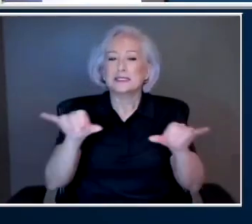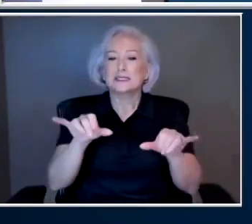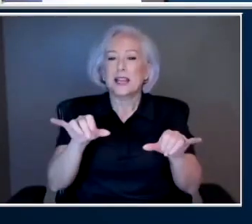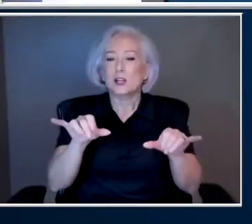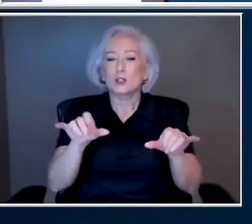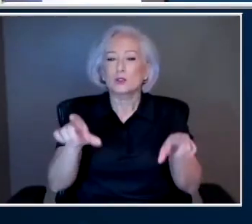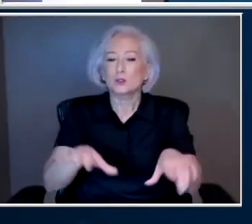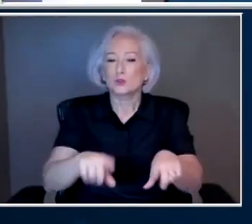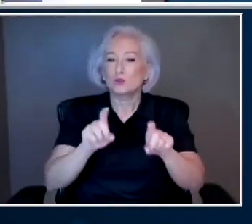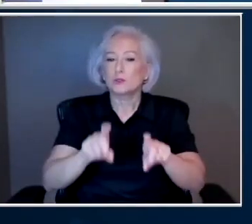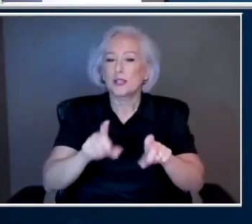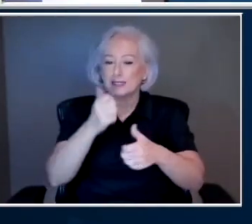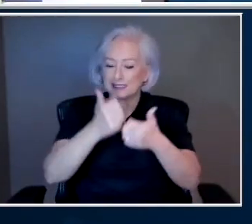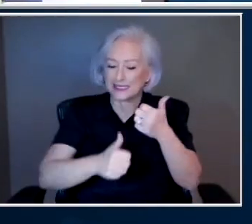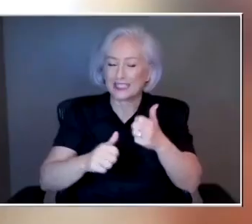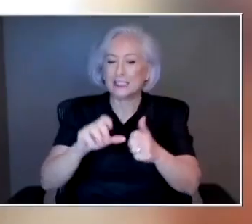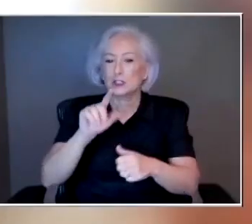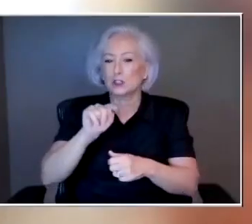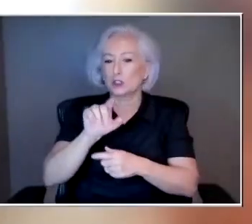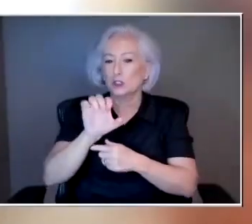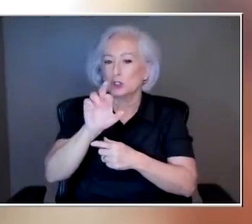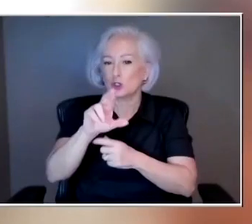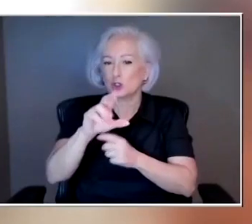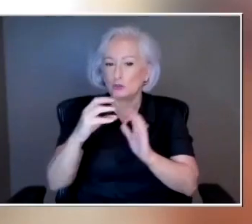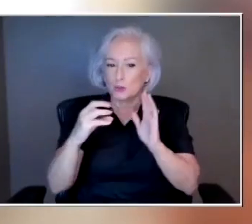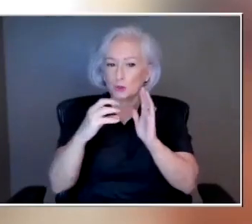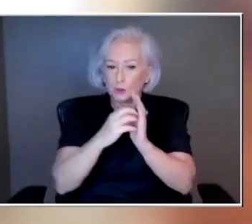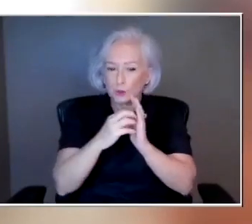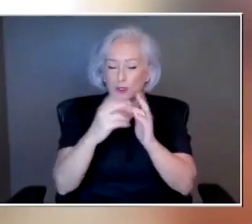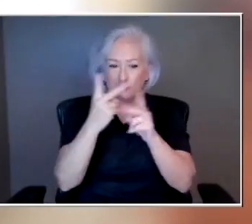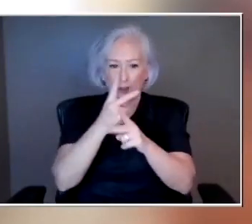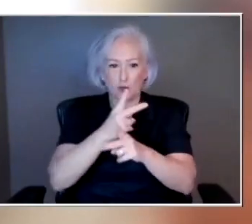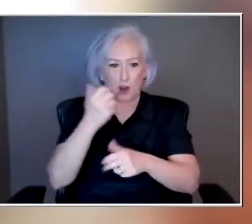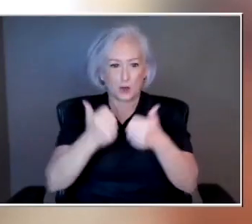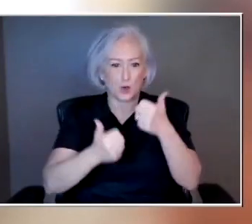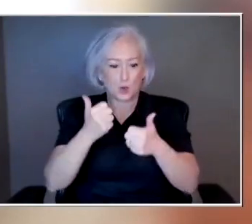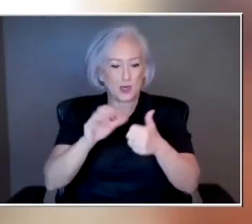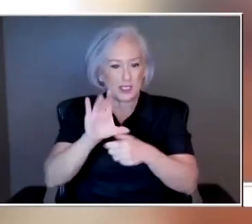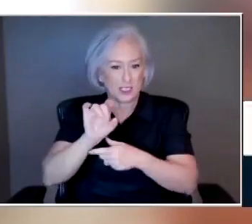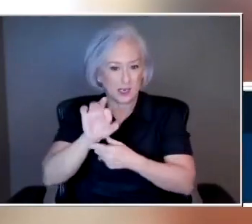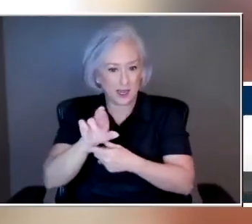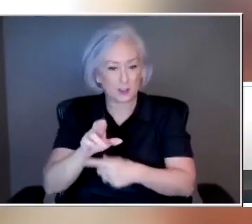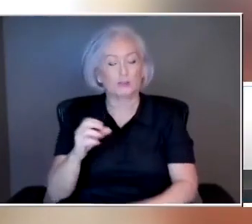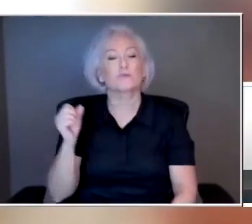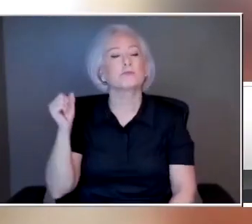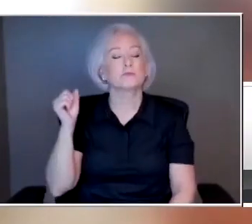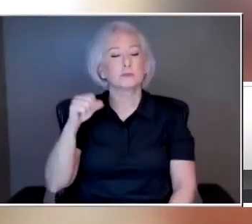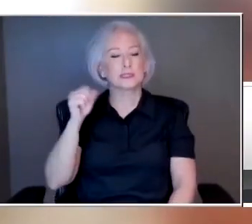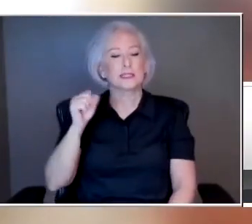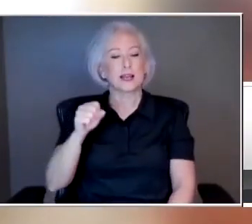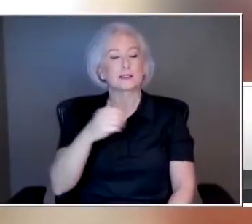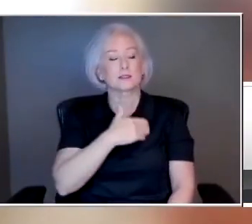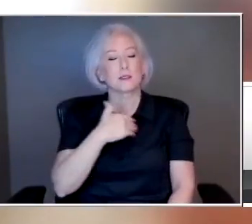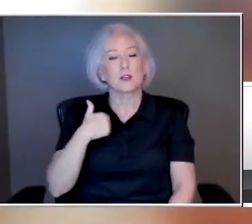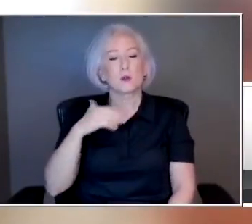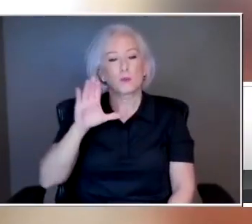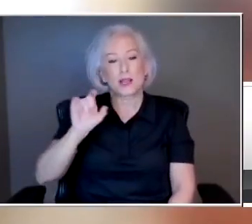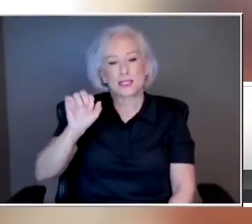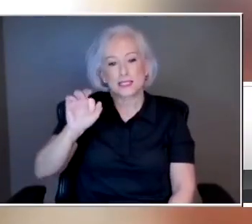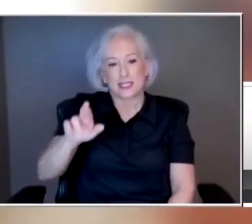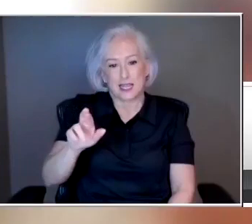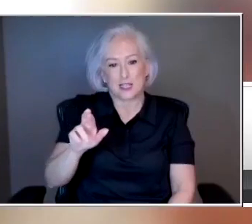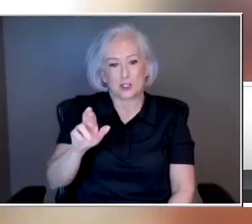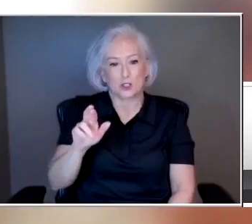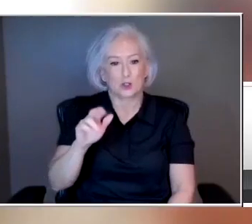it is? It is. It can. Breast cancers, there are 3 major types of